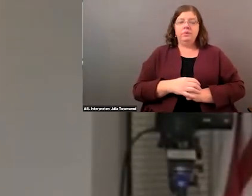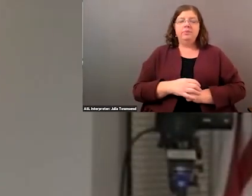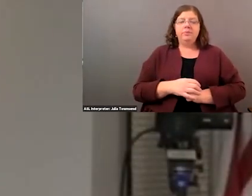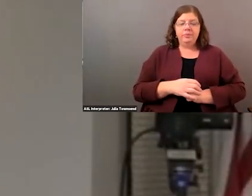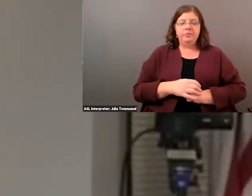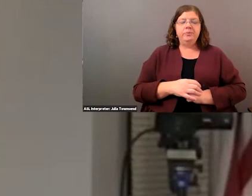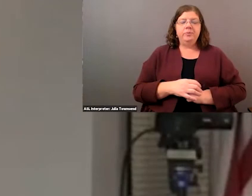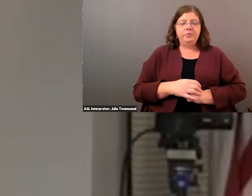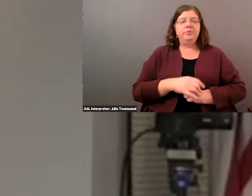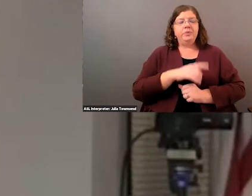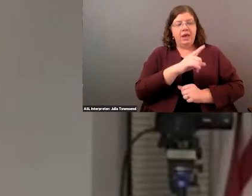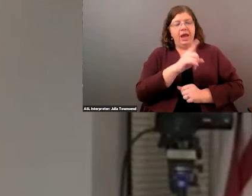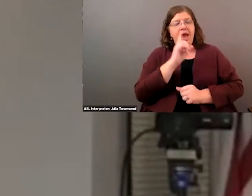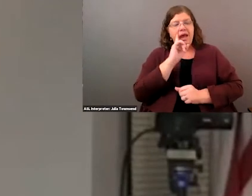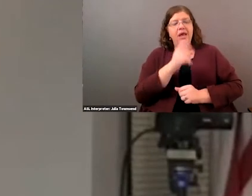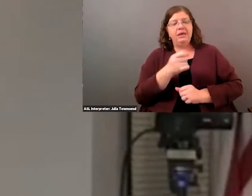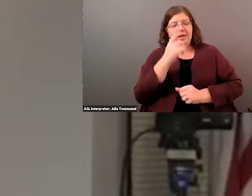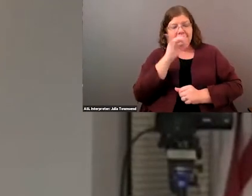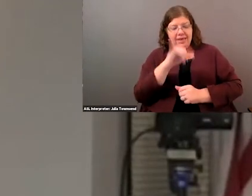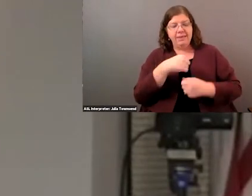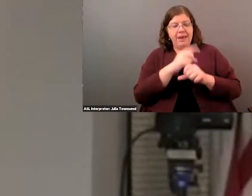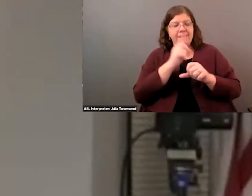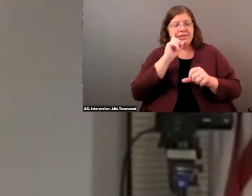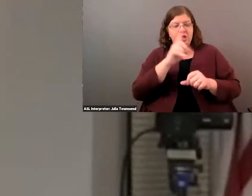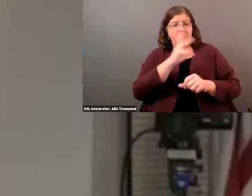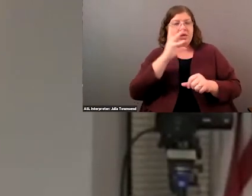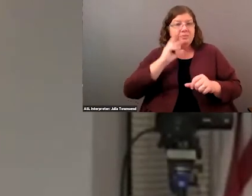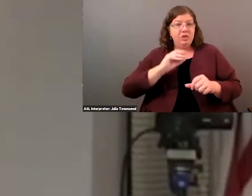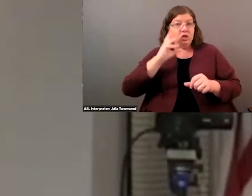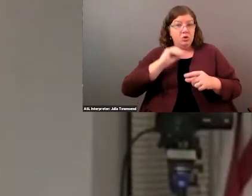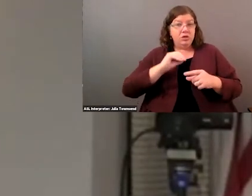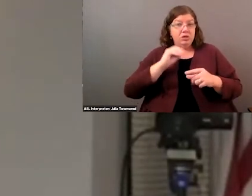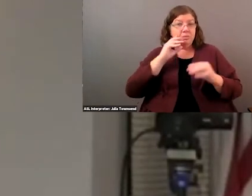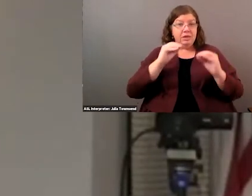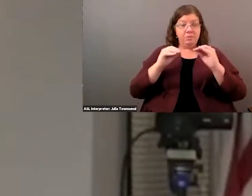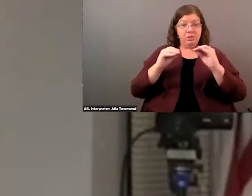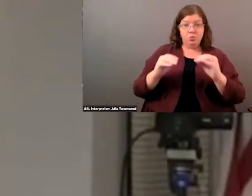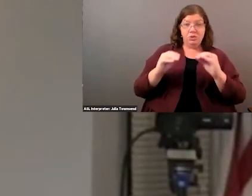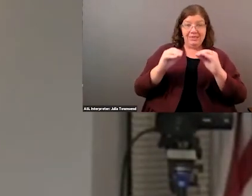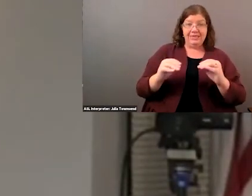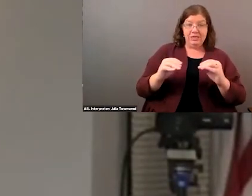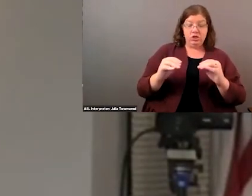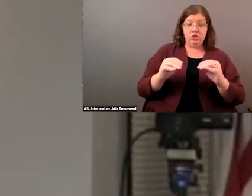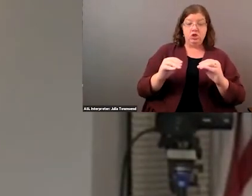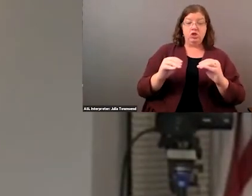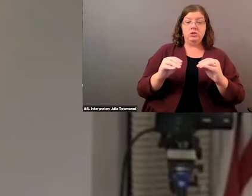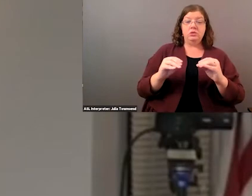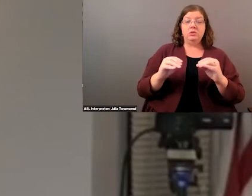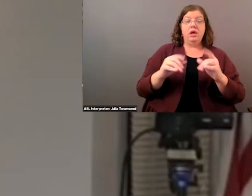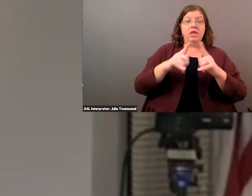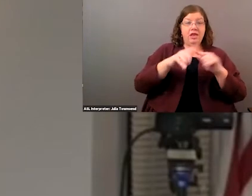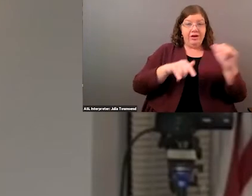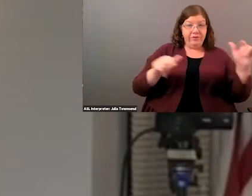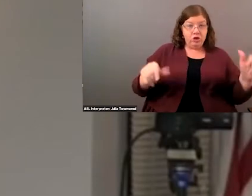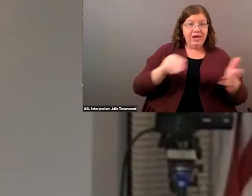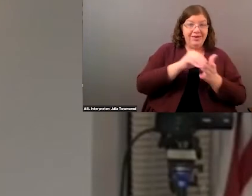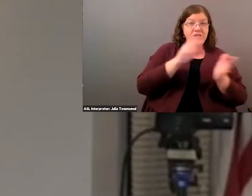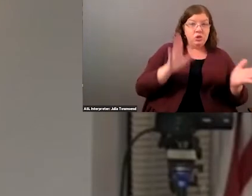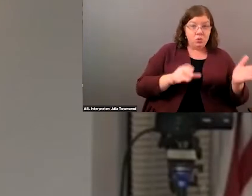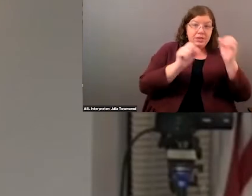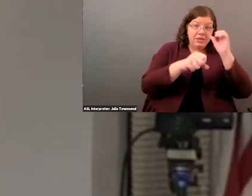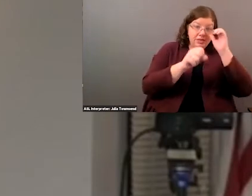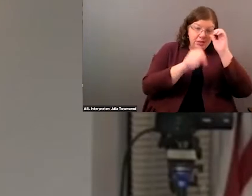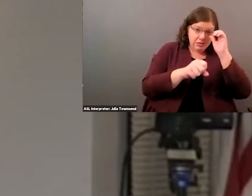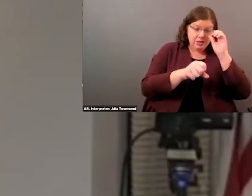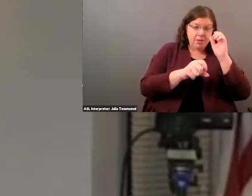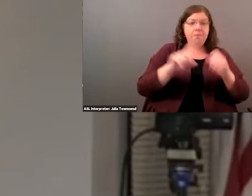teach the diversity of our students, but where are you outreaching to? Because even though that experience may be your life experience,